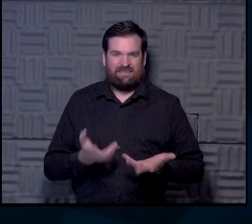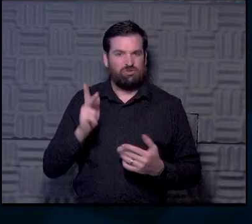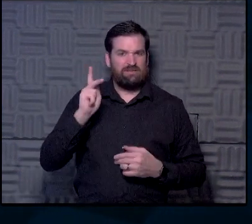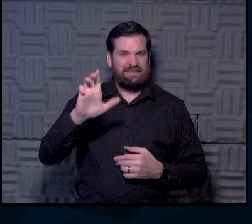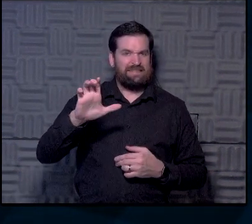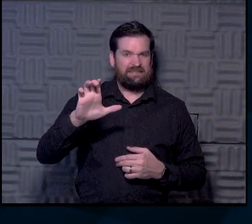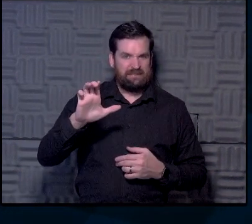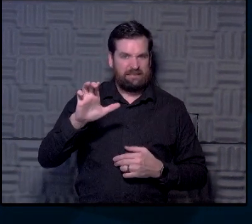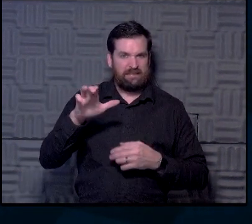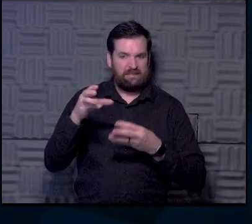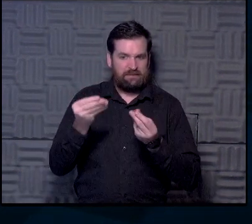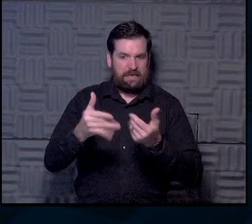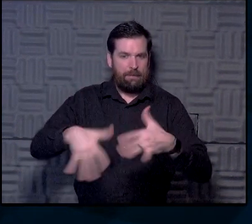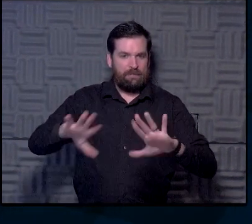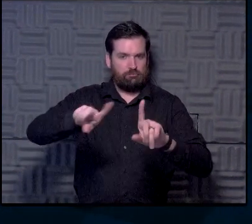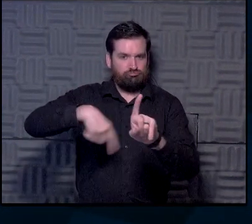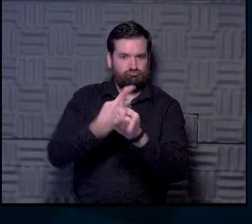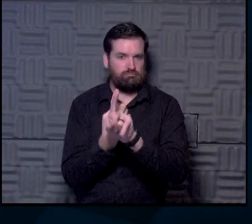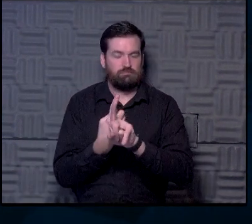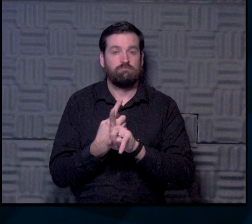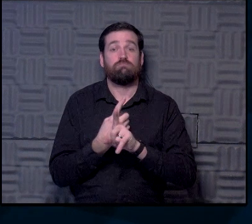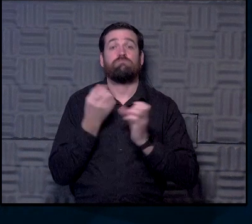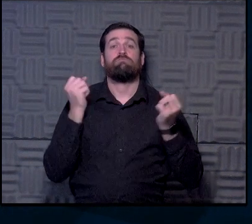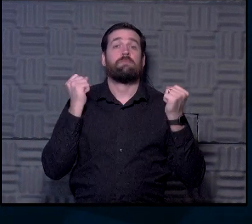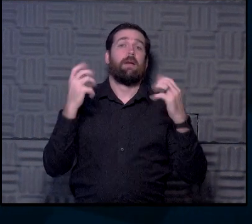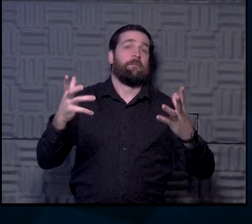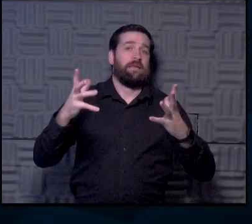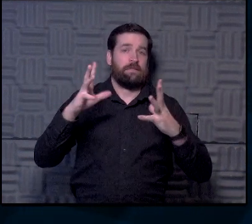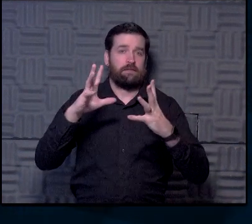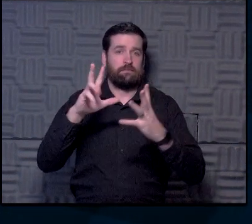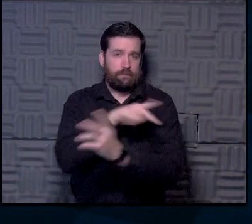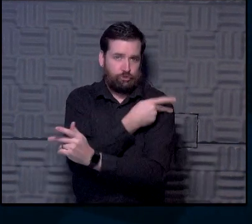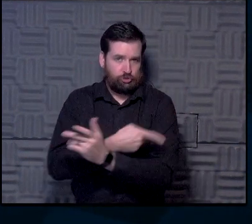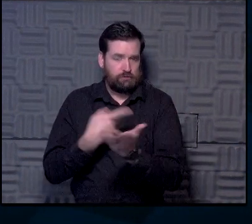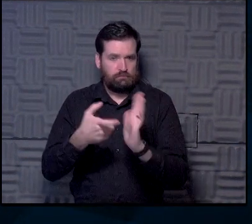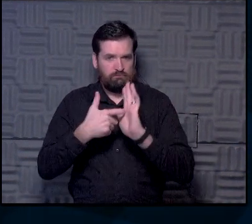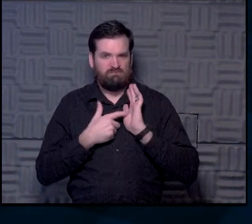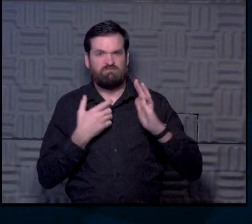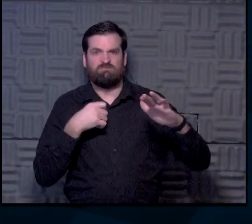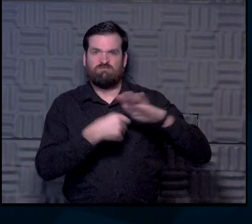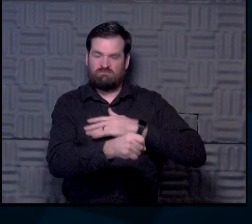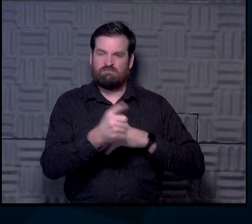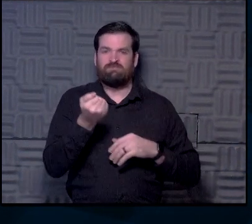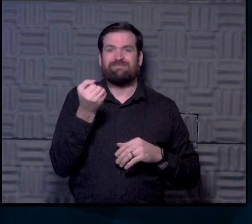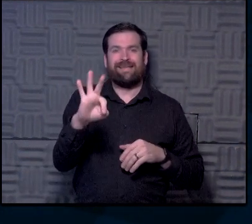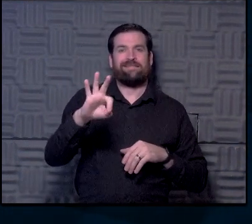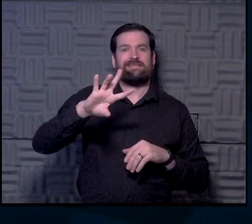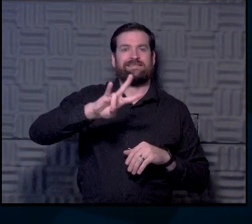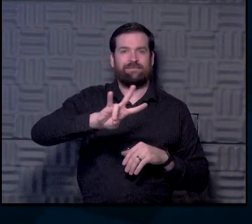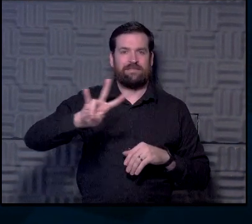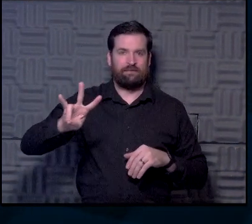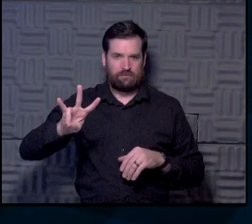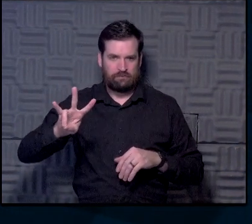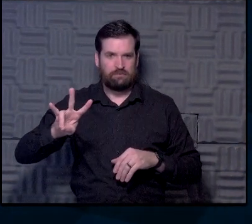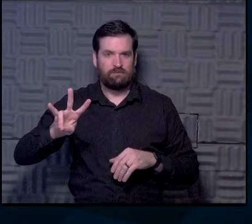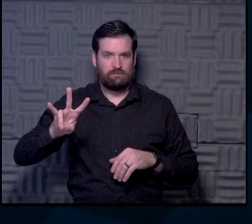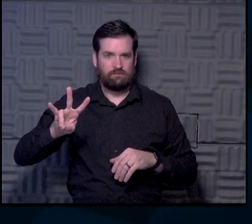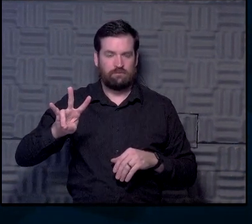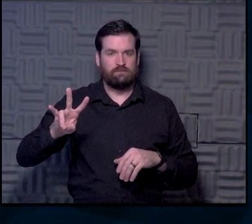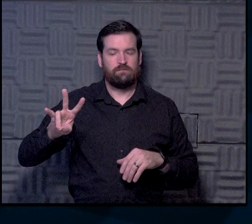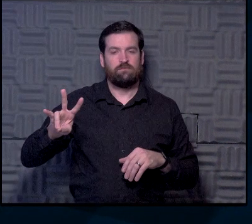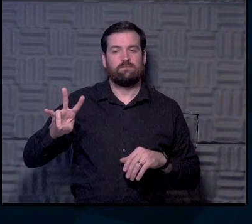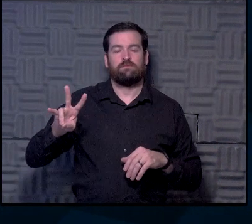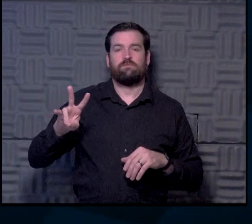campus. These are the number of patients that needed admitted to the hospital, 1,977 through Tuesday. I would bet